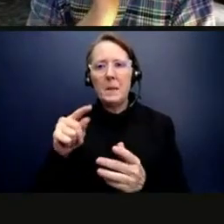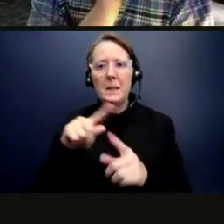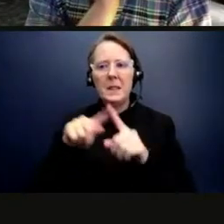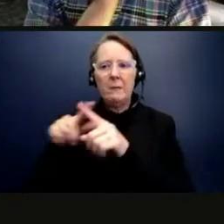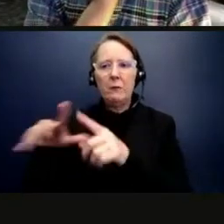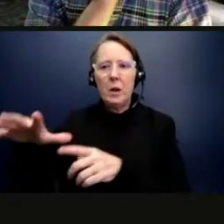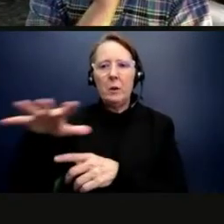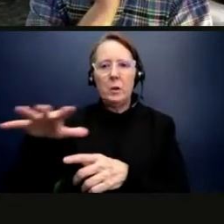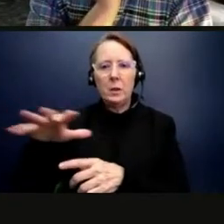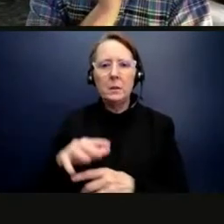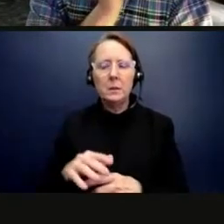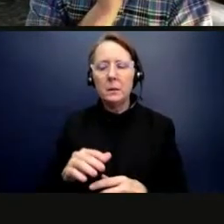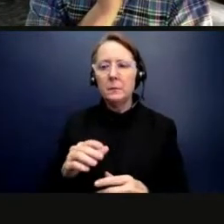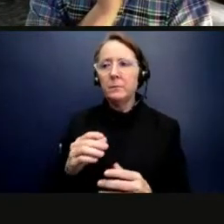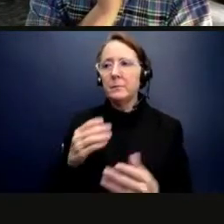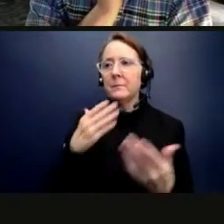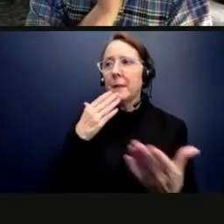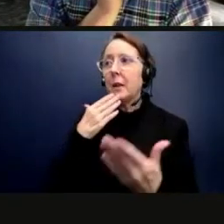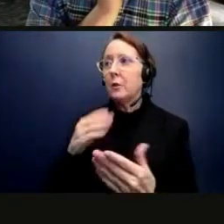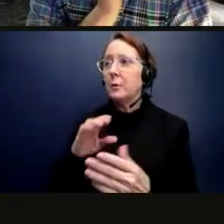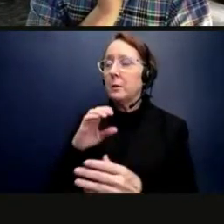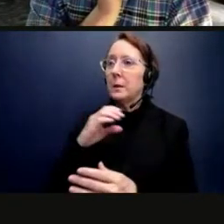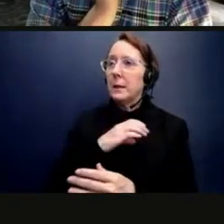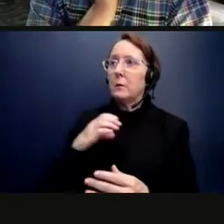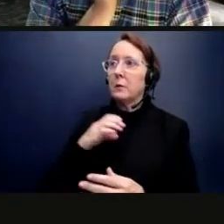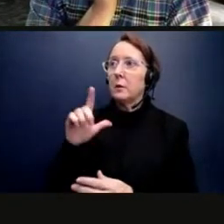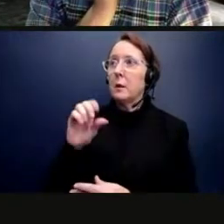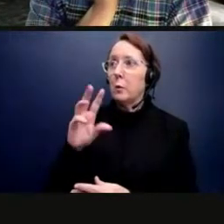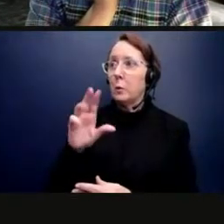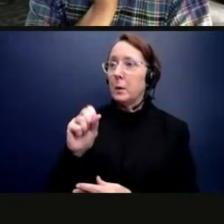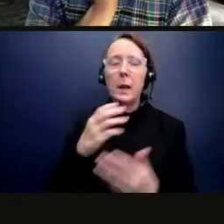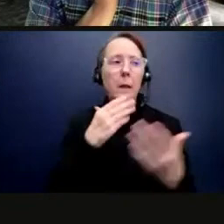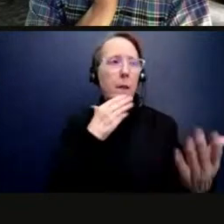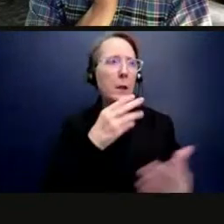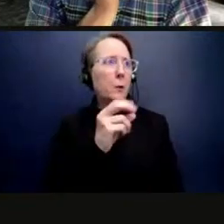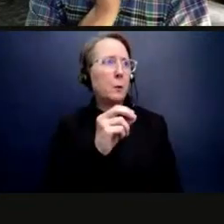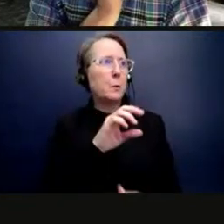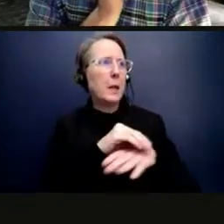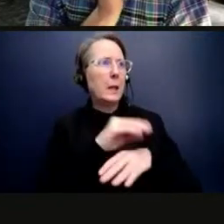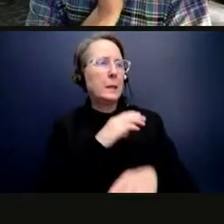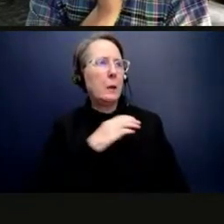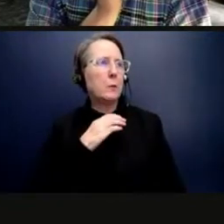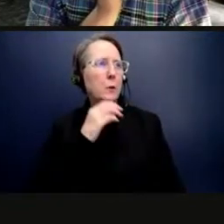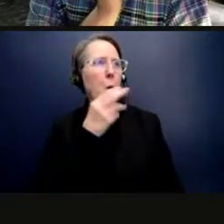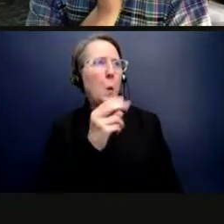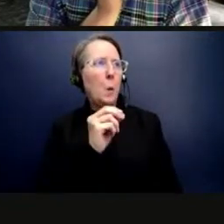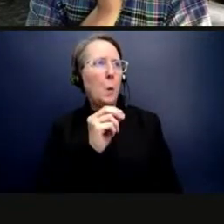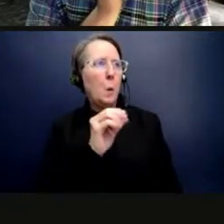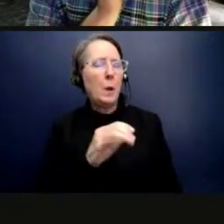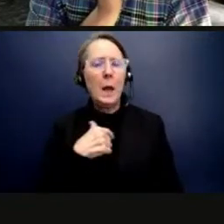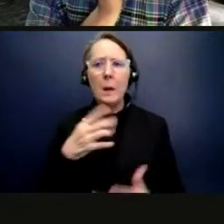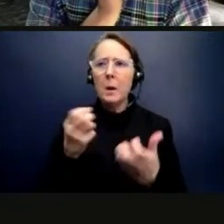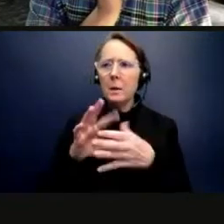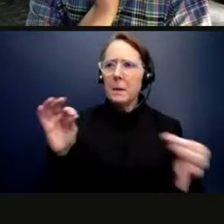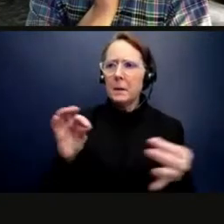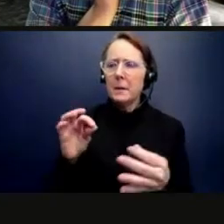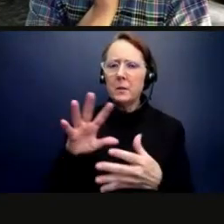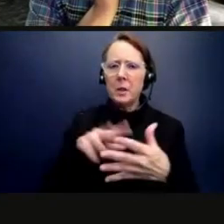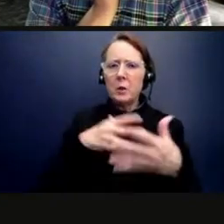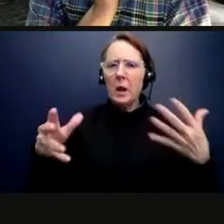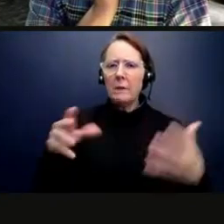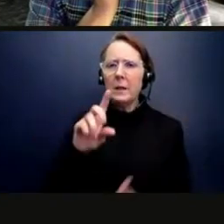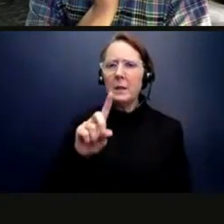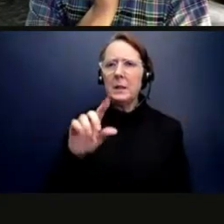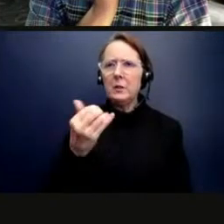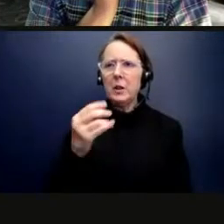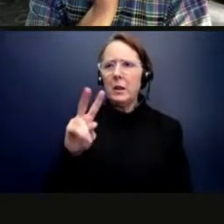Councillor Lewis. Yes, thanks, Councillor Hoy. I wanted to bring up, there's a graph that DJ Vincent has been